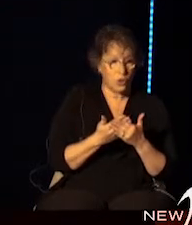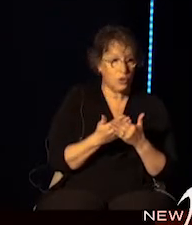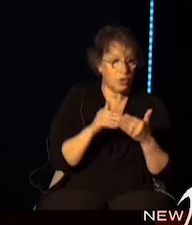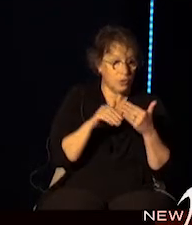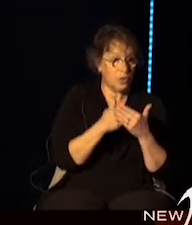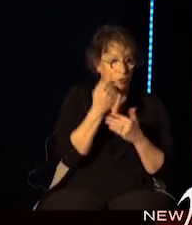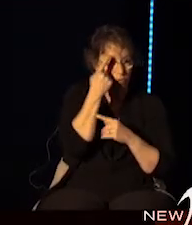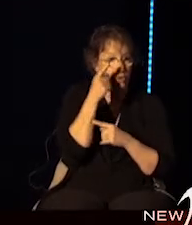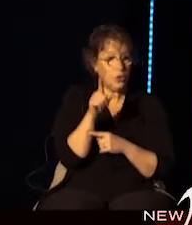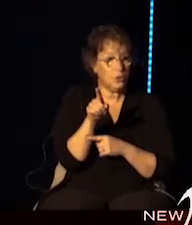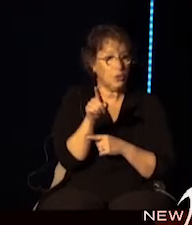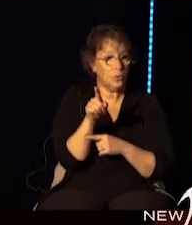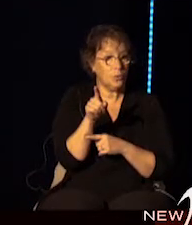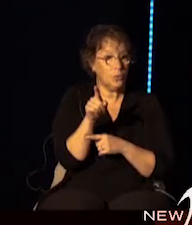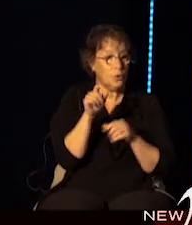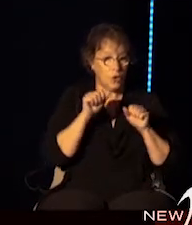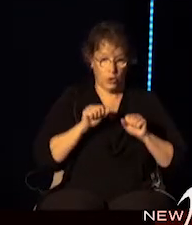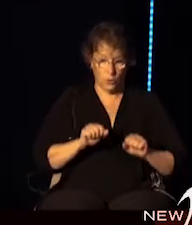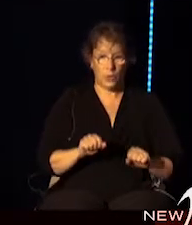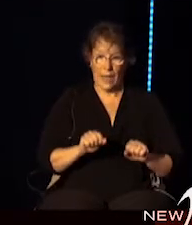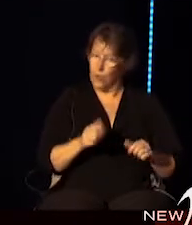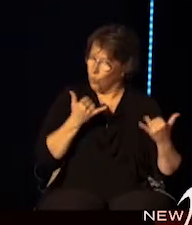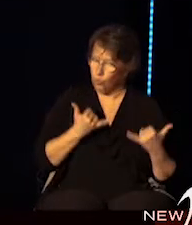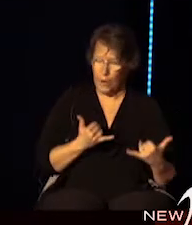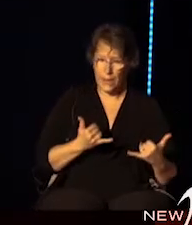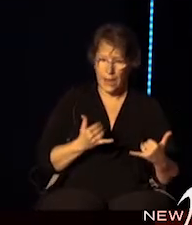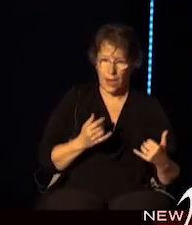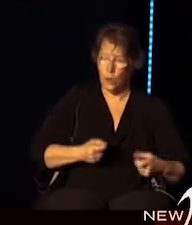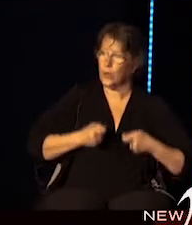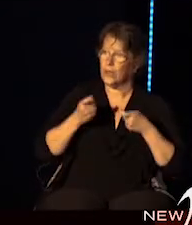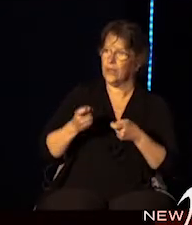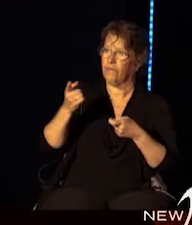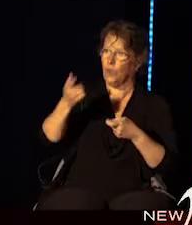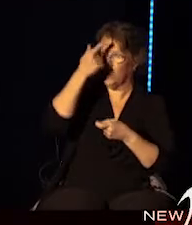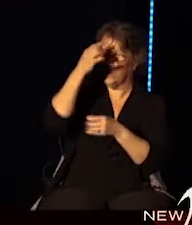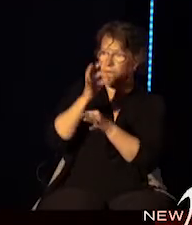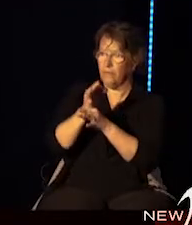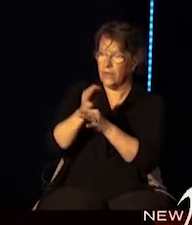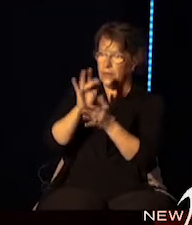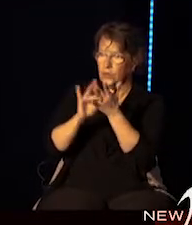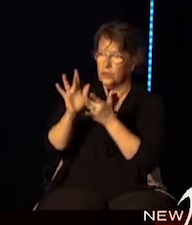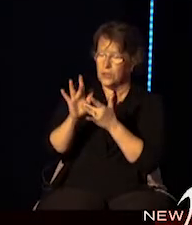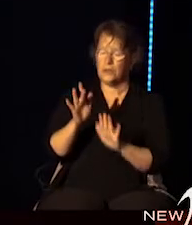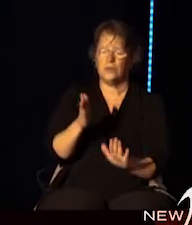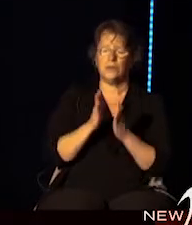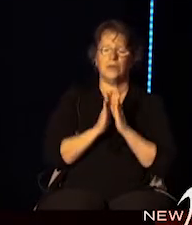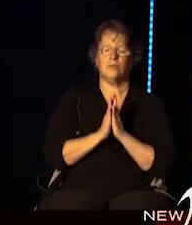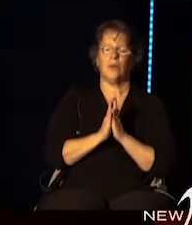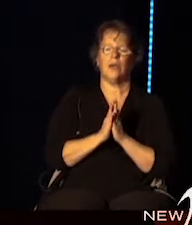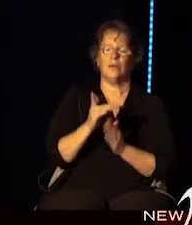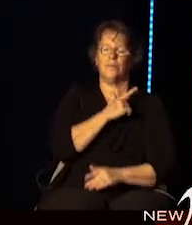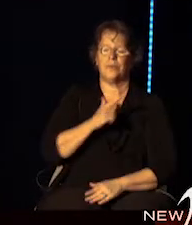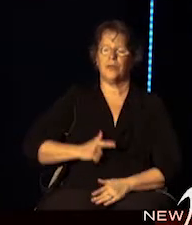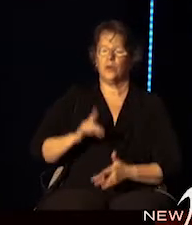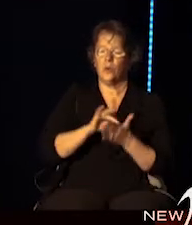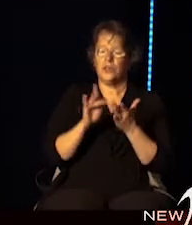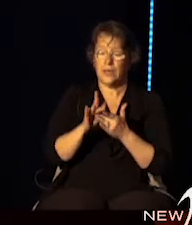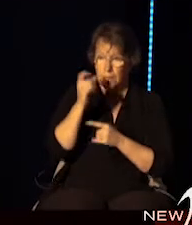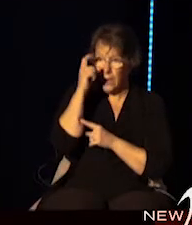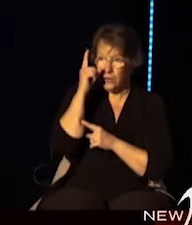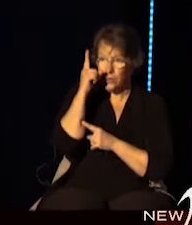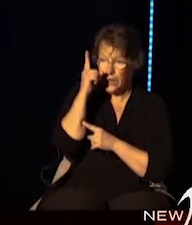you can place your faith in Jesus right now. Let's pray. Lord Jesus, I understand that what you did on the cross is for